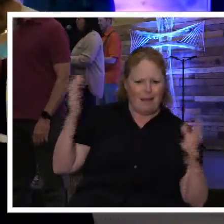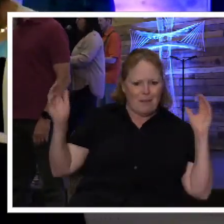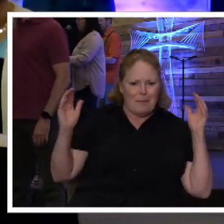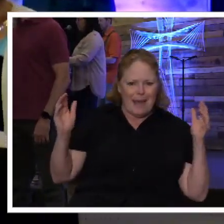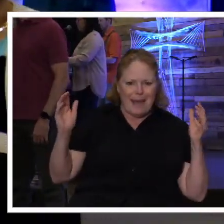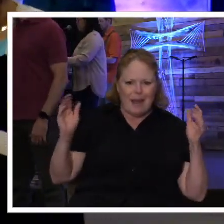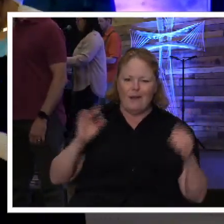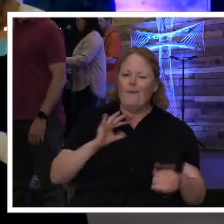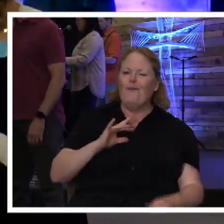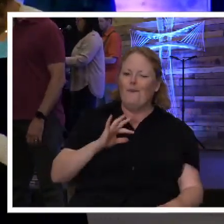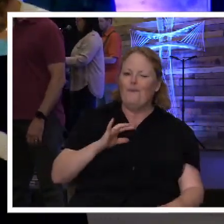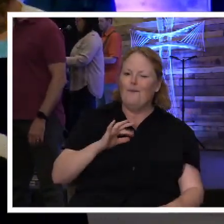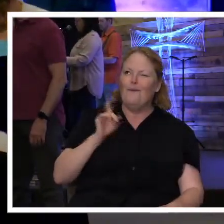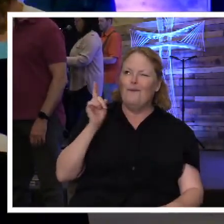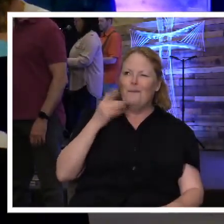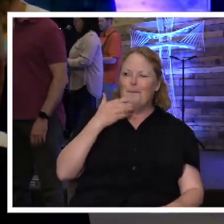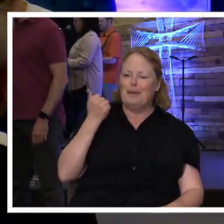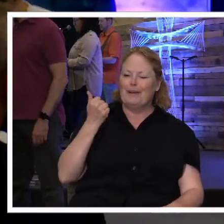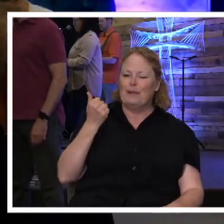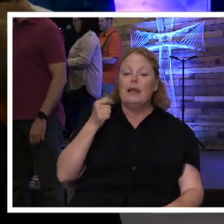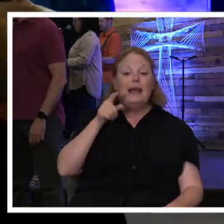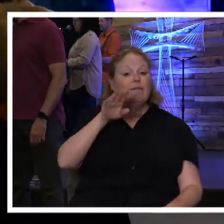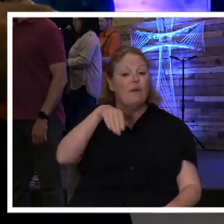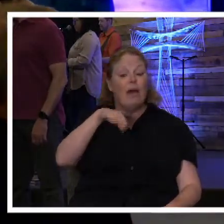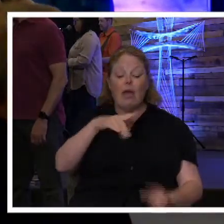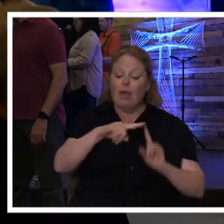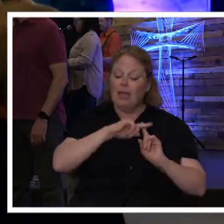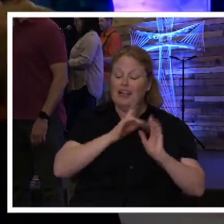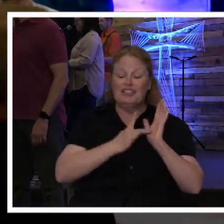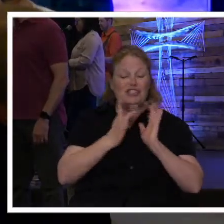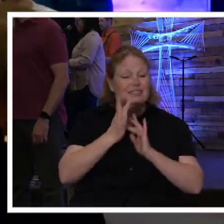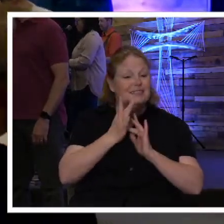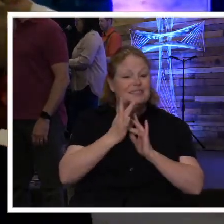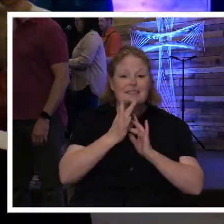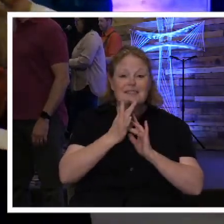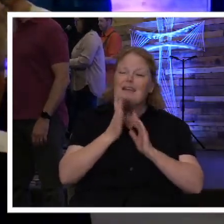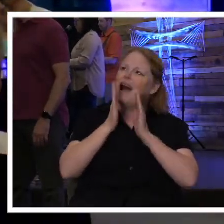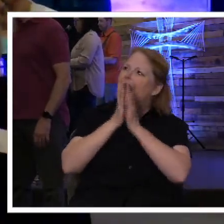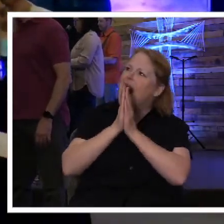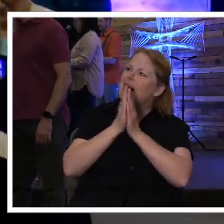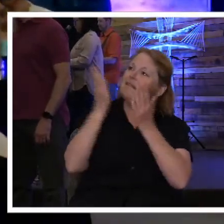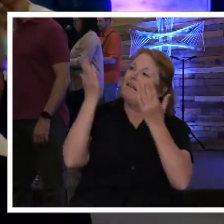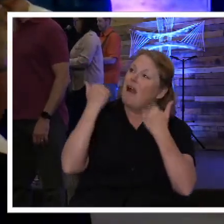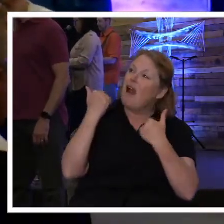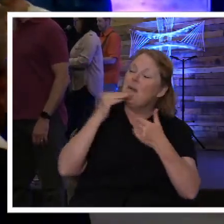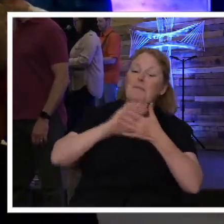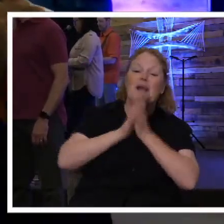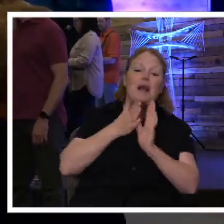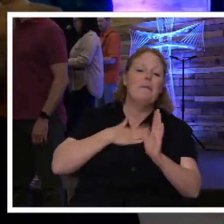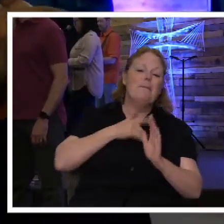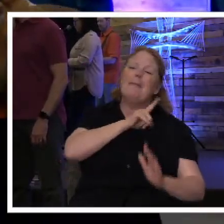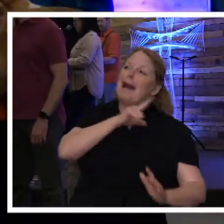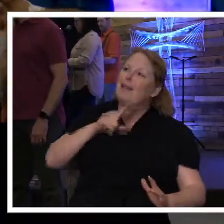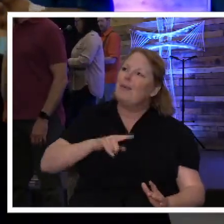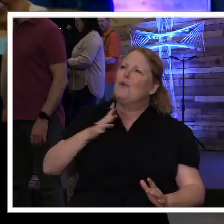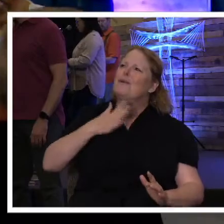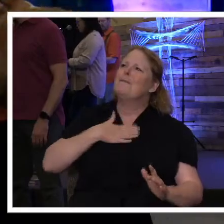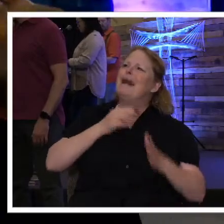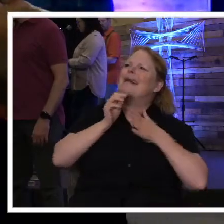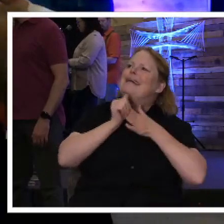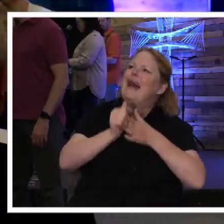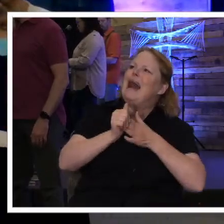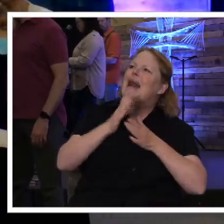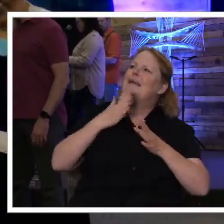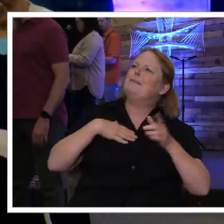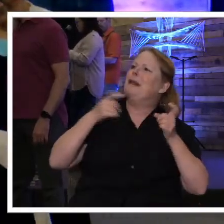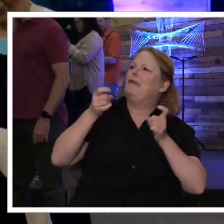Savior, if you've never personally invited him to come into your life, to be your director, your guide, then today, before